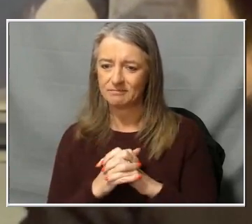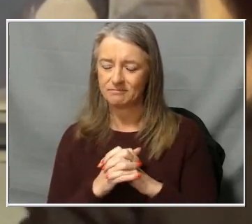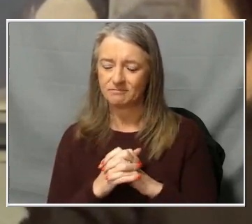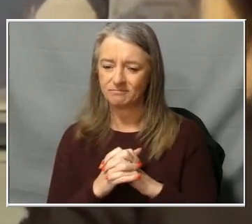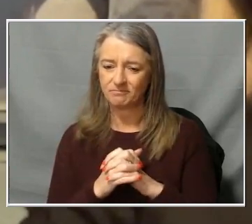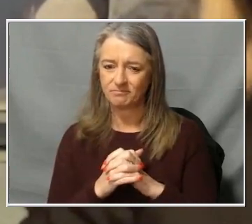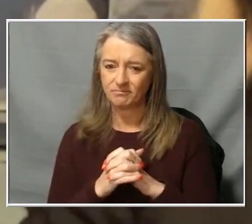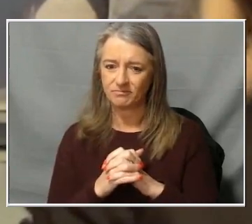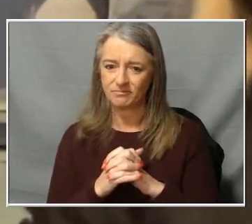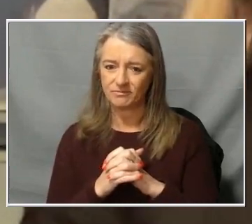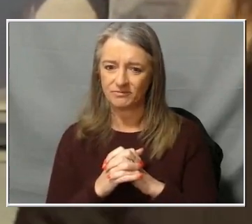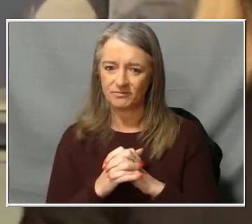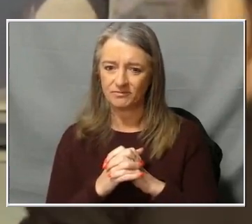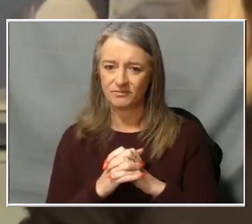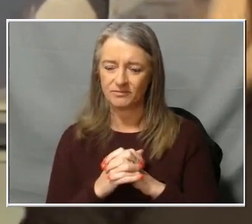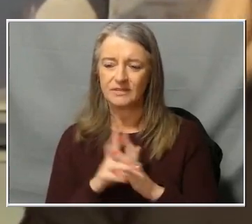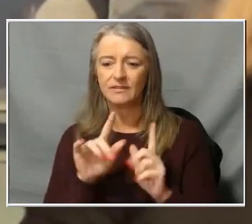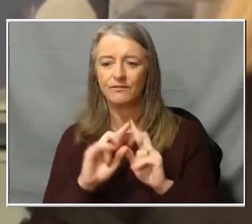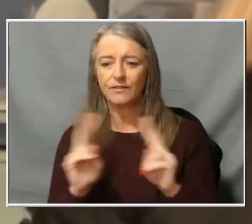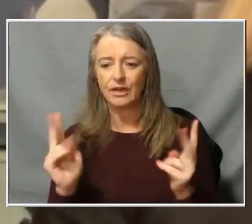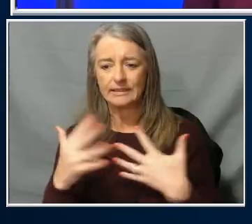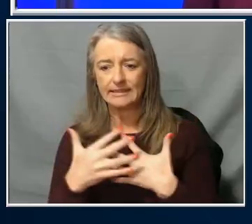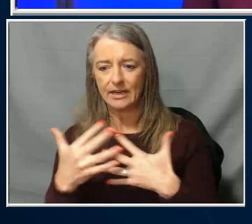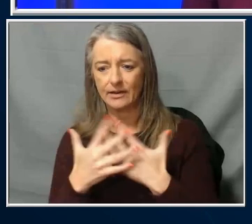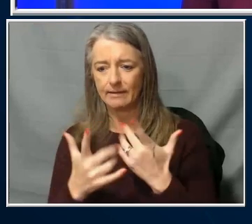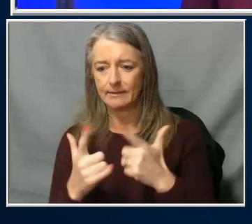To be honest. And very frightening.